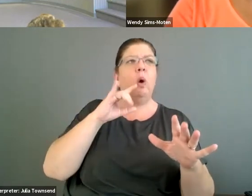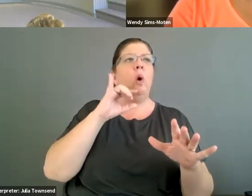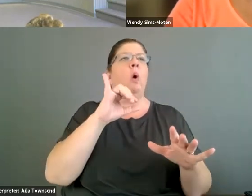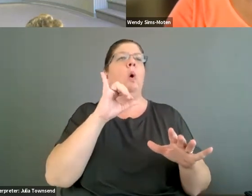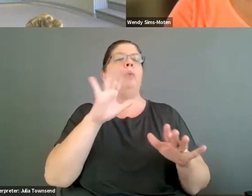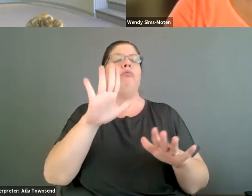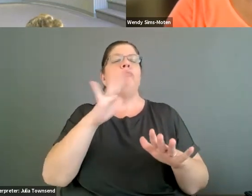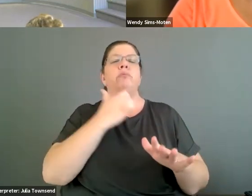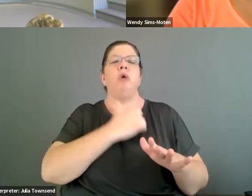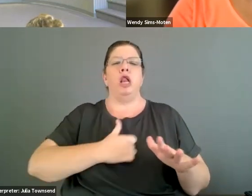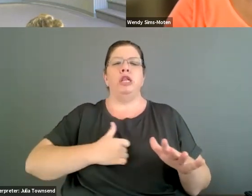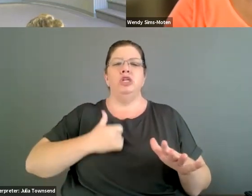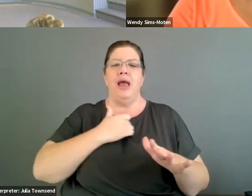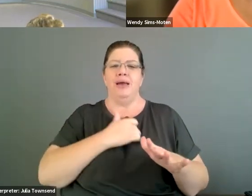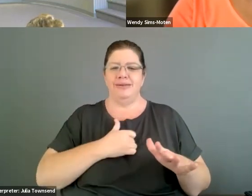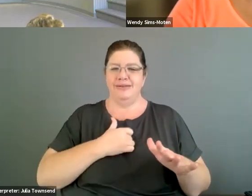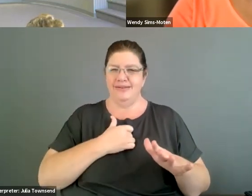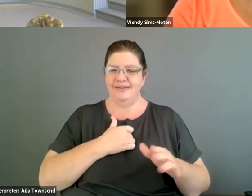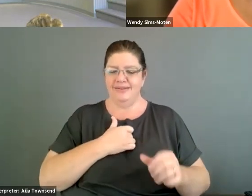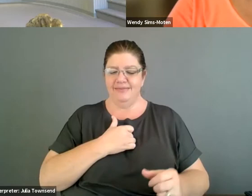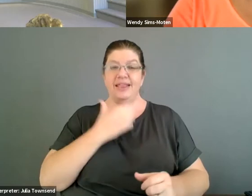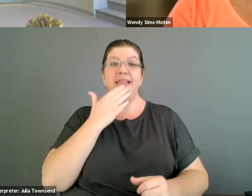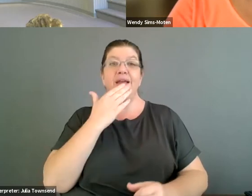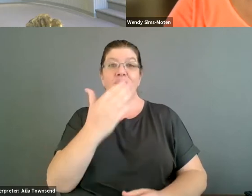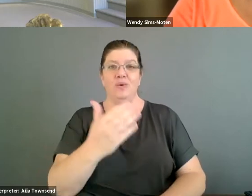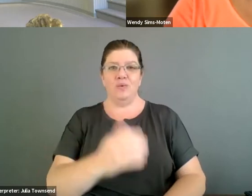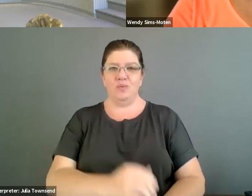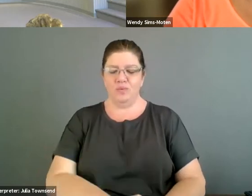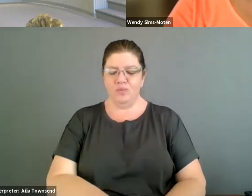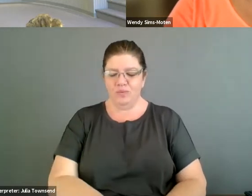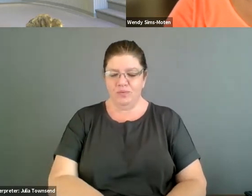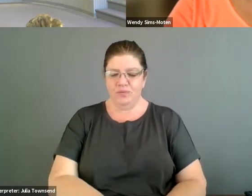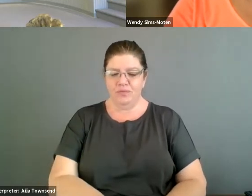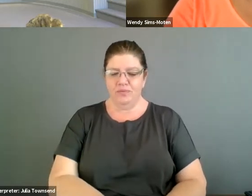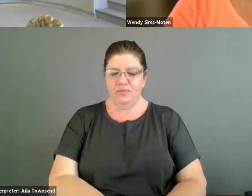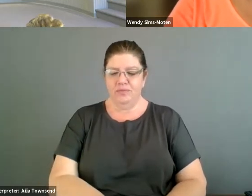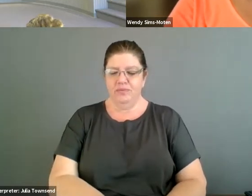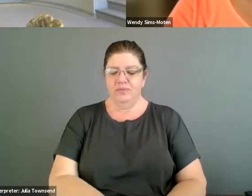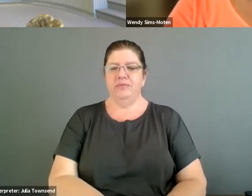I apologize. Thank you.